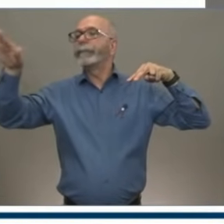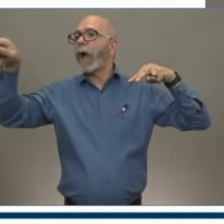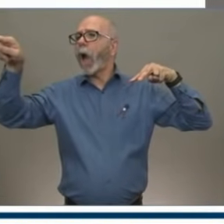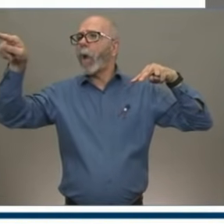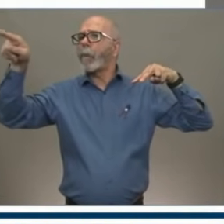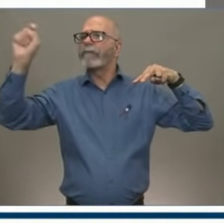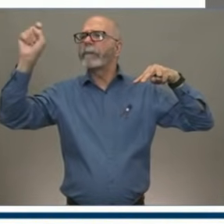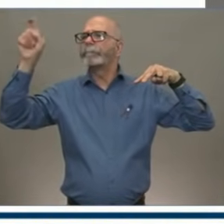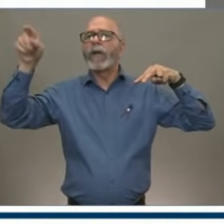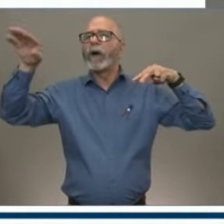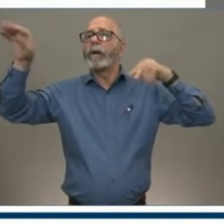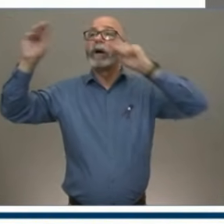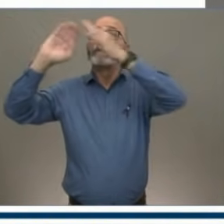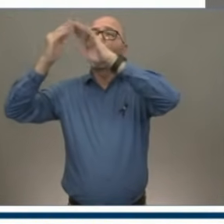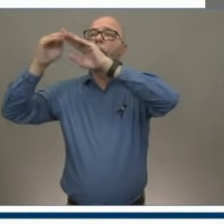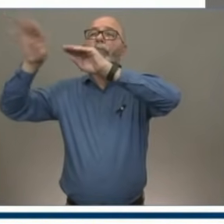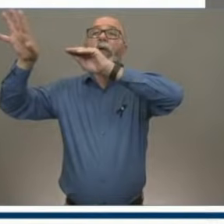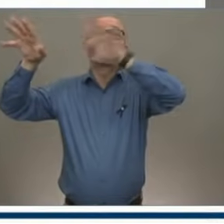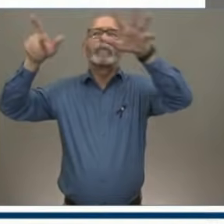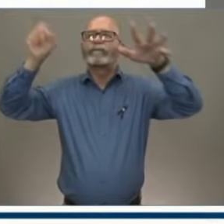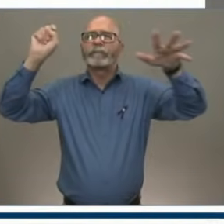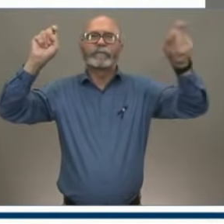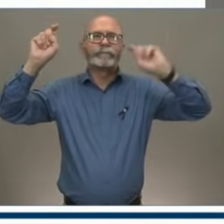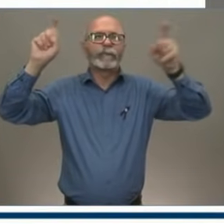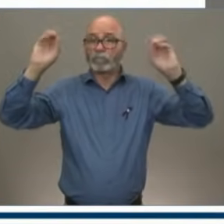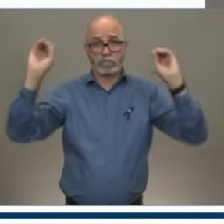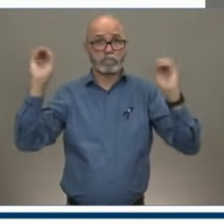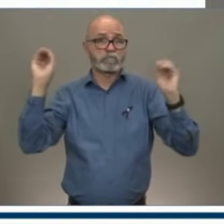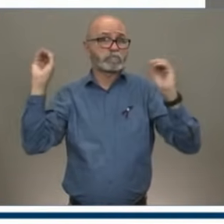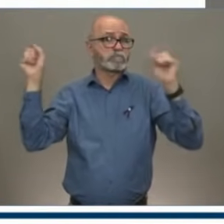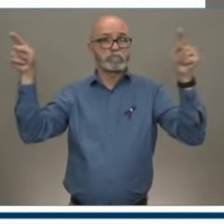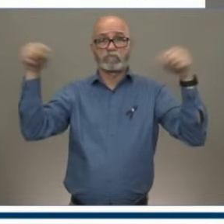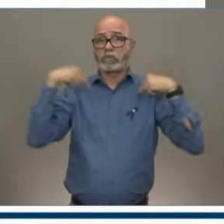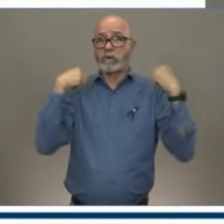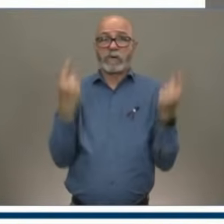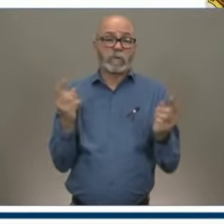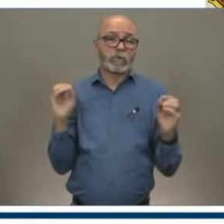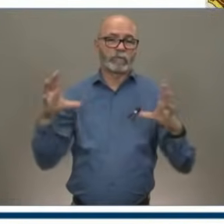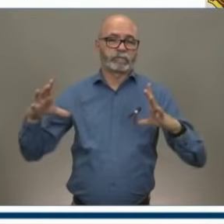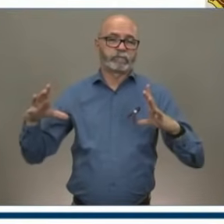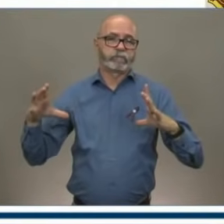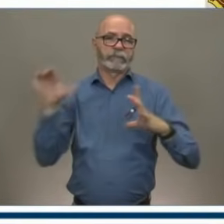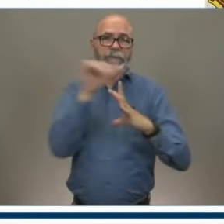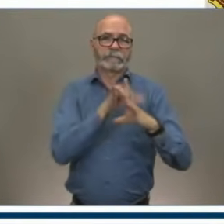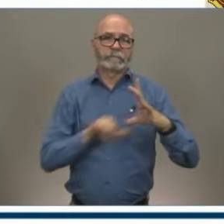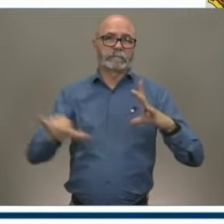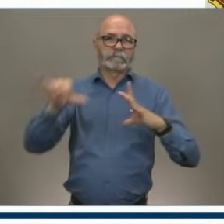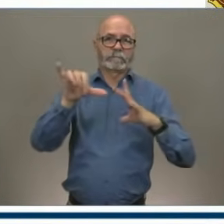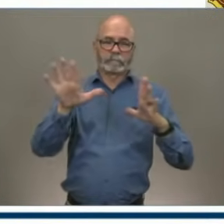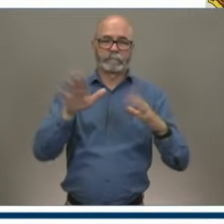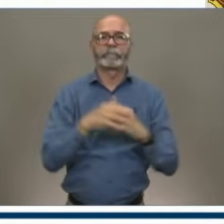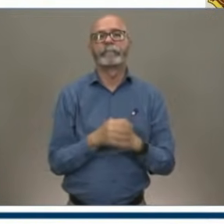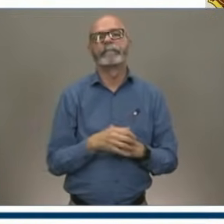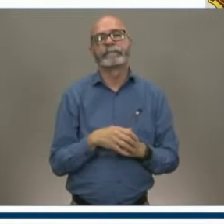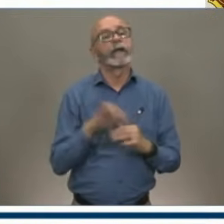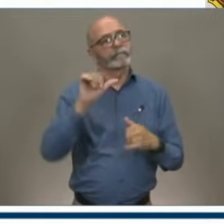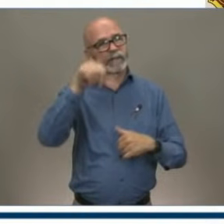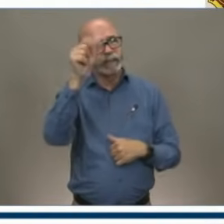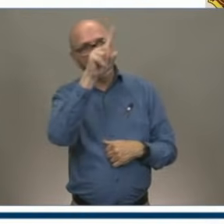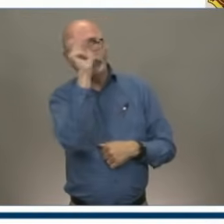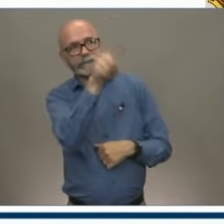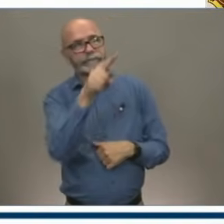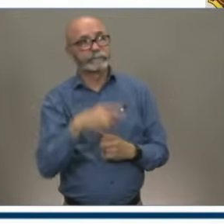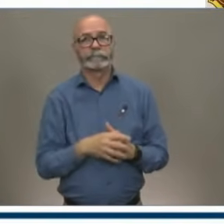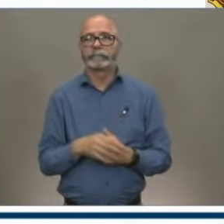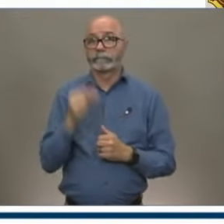area. At this point, we do not have any sign of that. Go ahead, Francois, with your follow-up. This question would be for